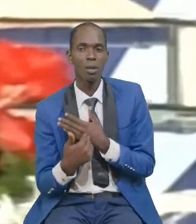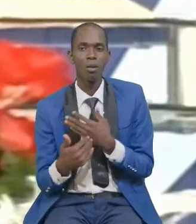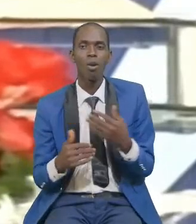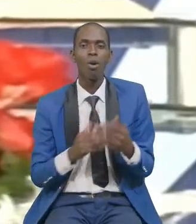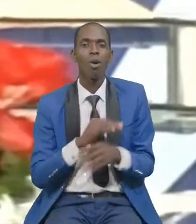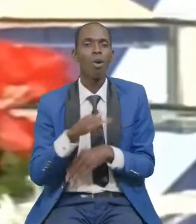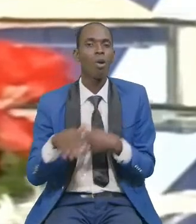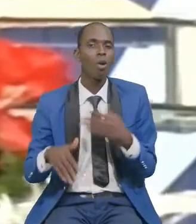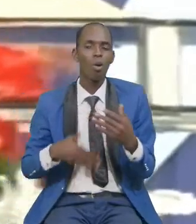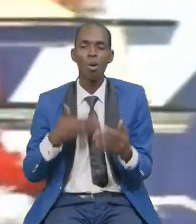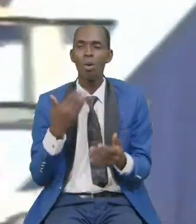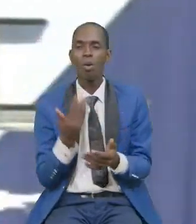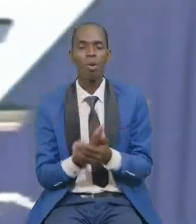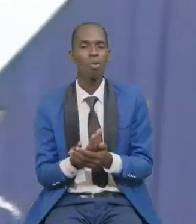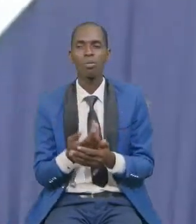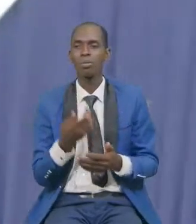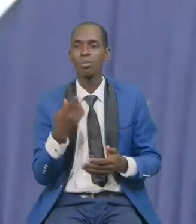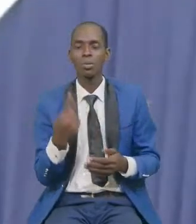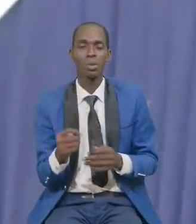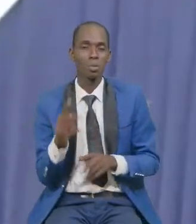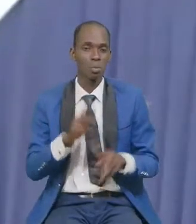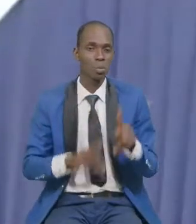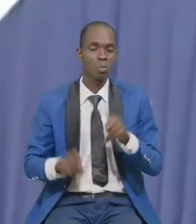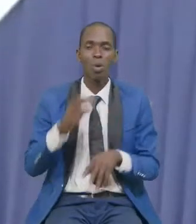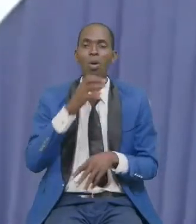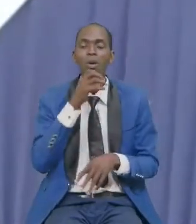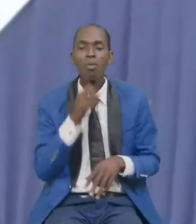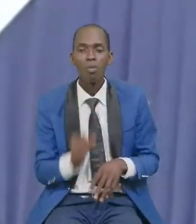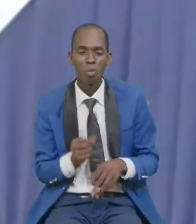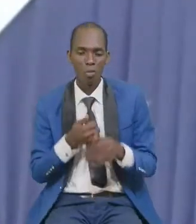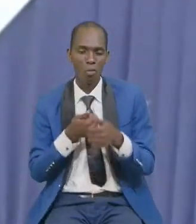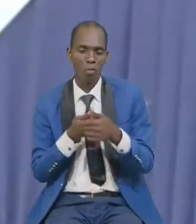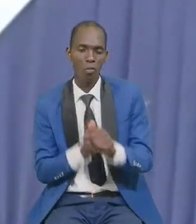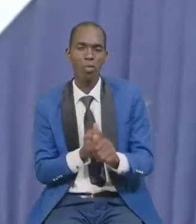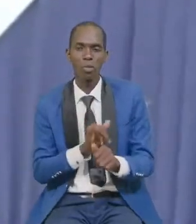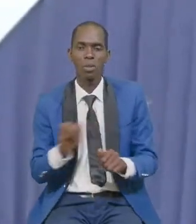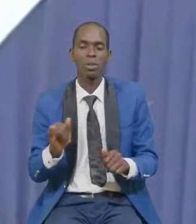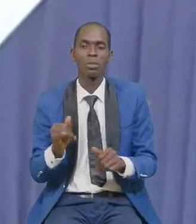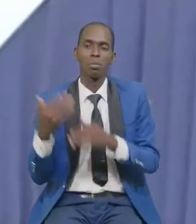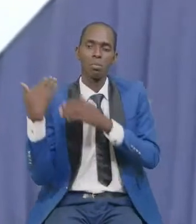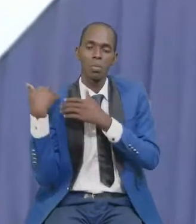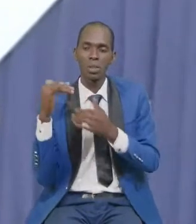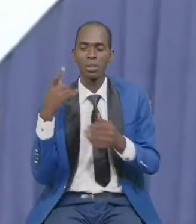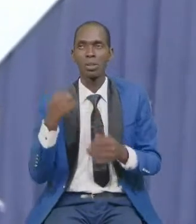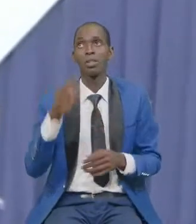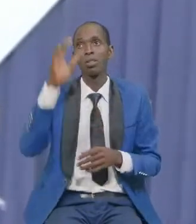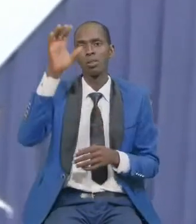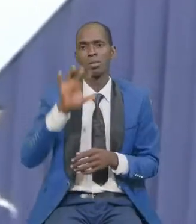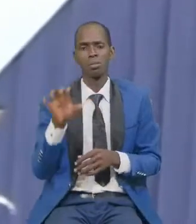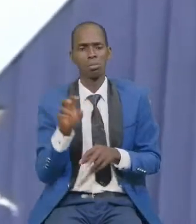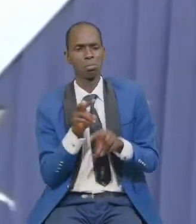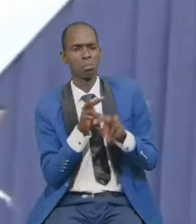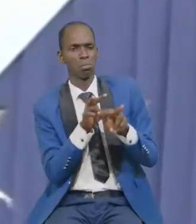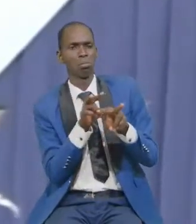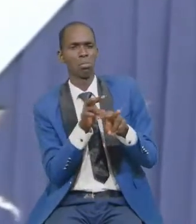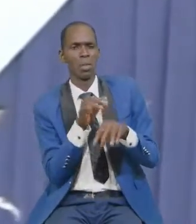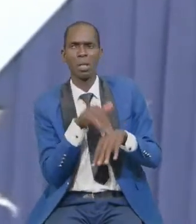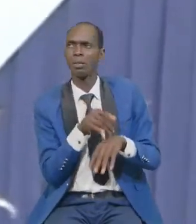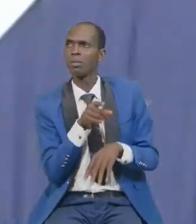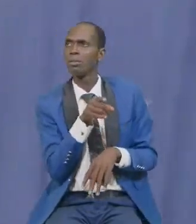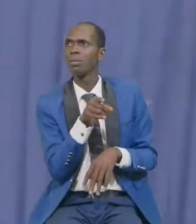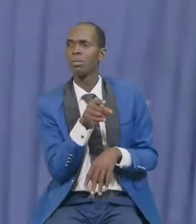All the worthies of old, everybody following, carrying a cross. Look at him. Look at this one. Look at this